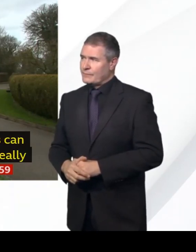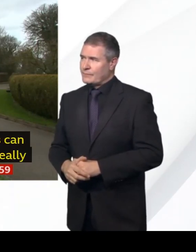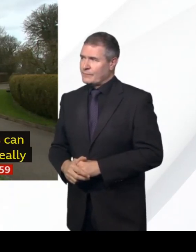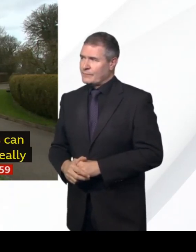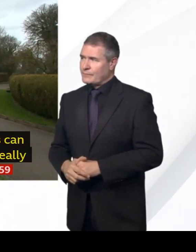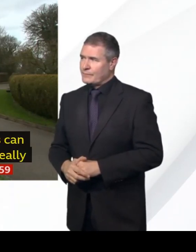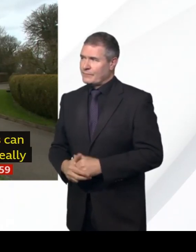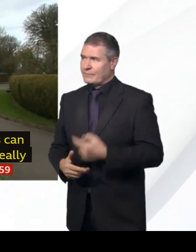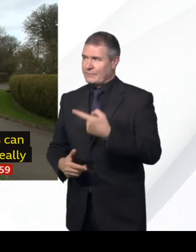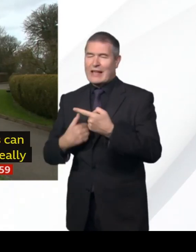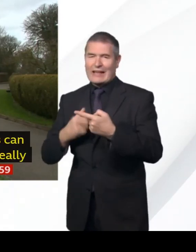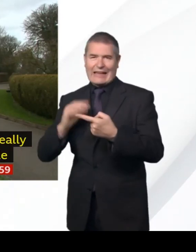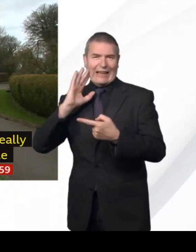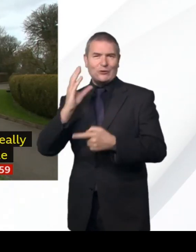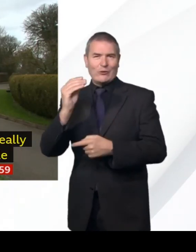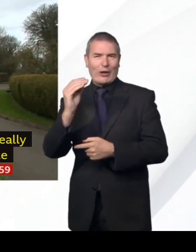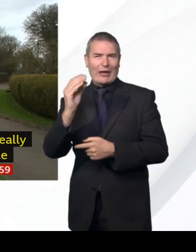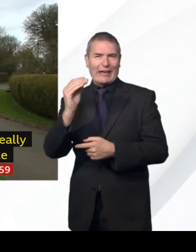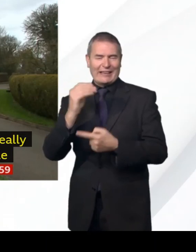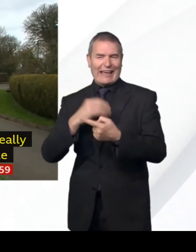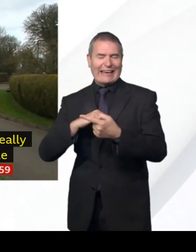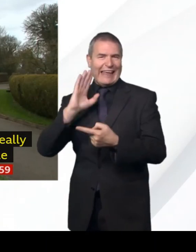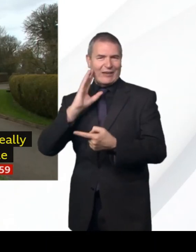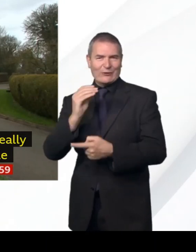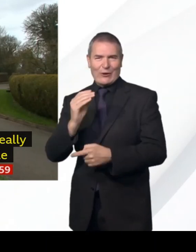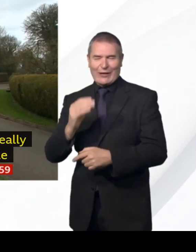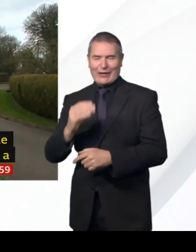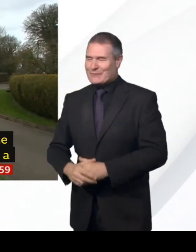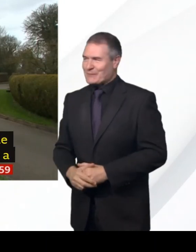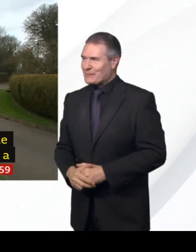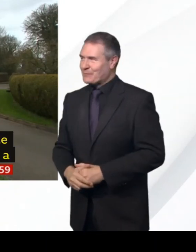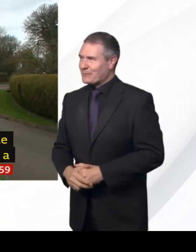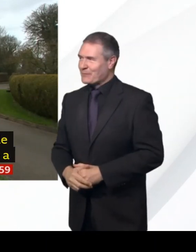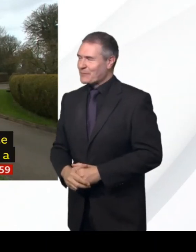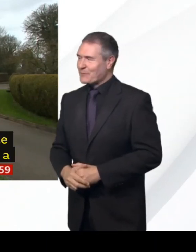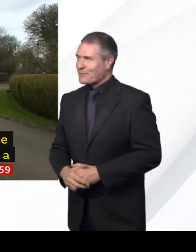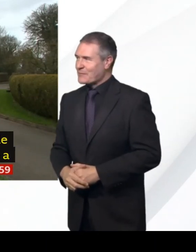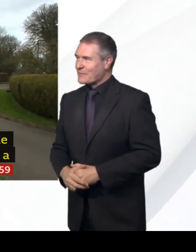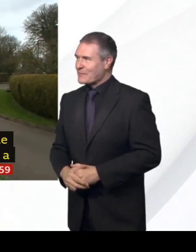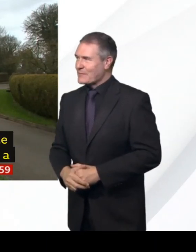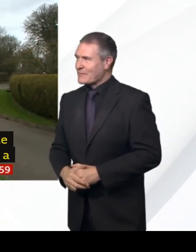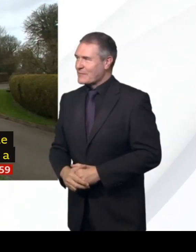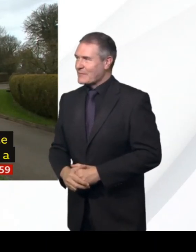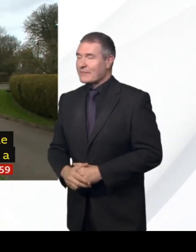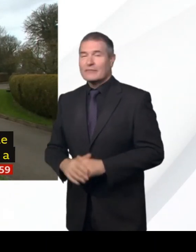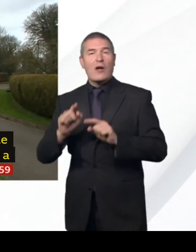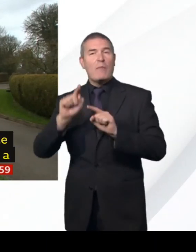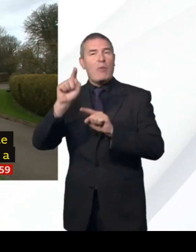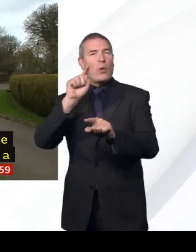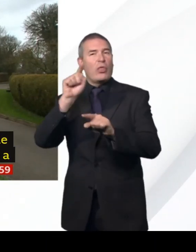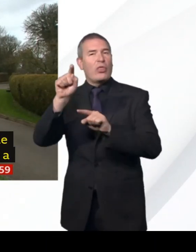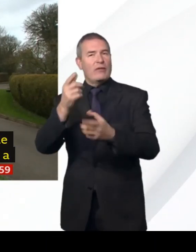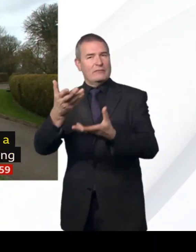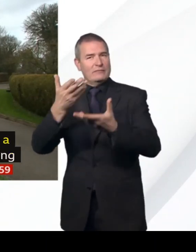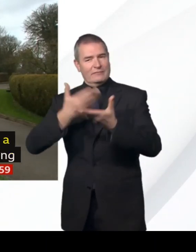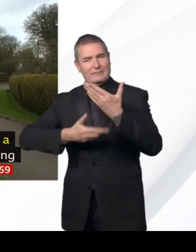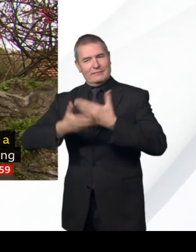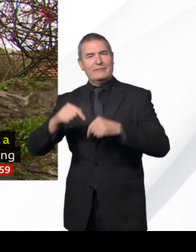I can hear the defib talking to me. Yeah, exactly. I was thinking, what is that? Oh, thank you both very much indeed. Martin Fagan, thank you,